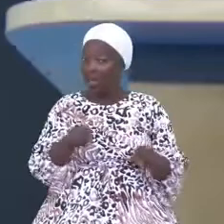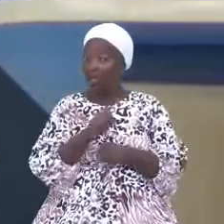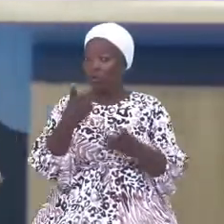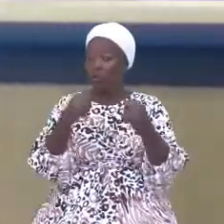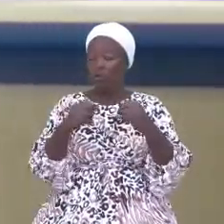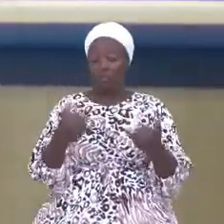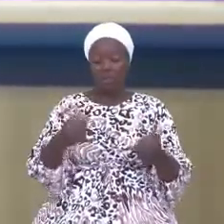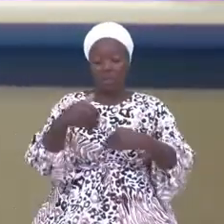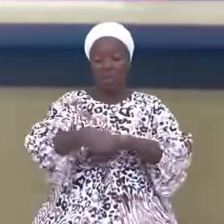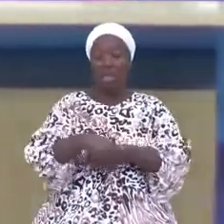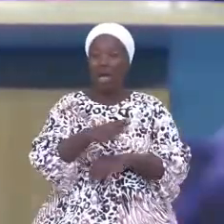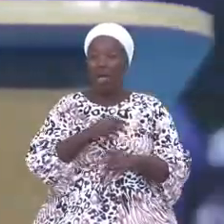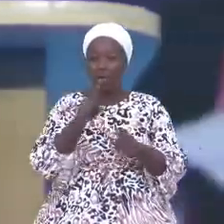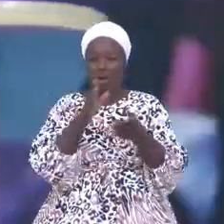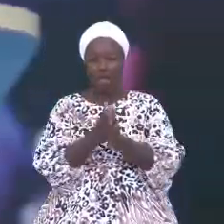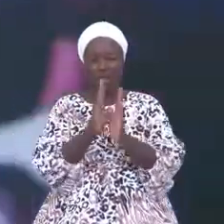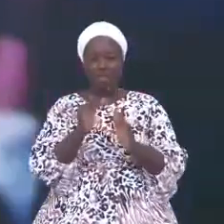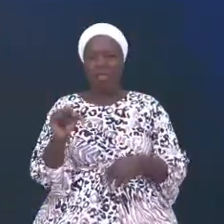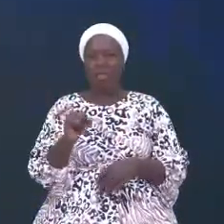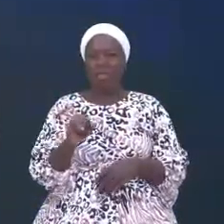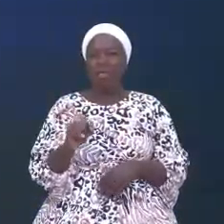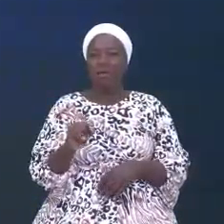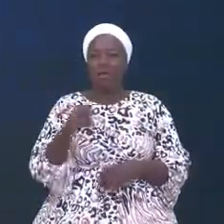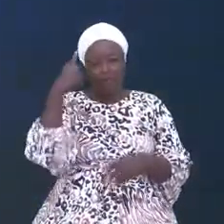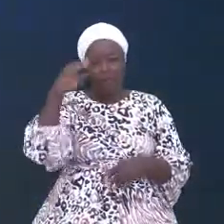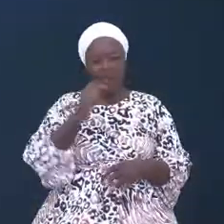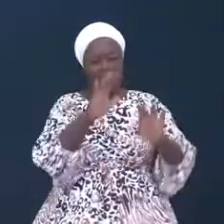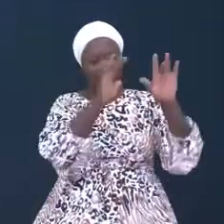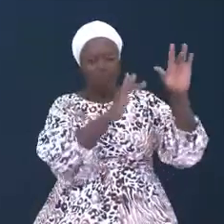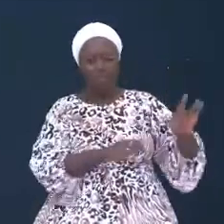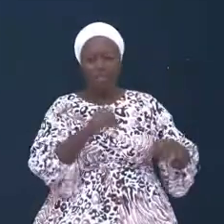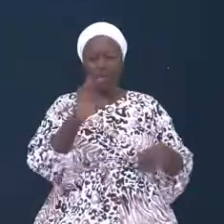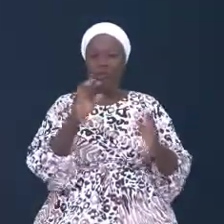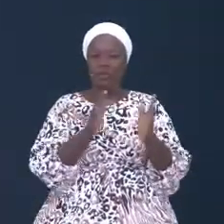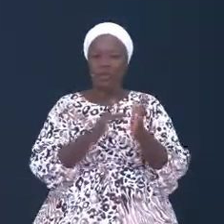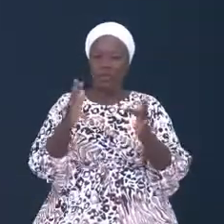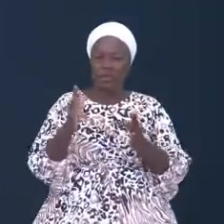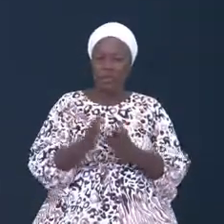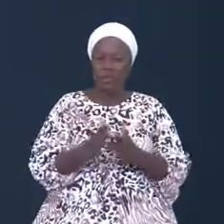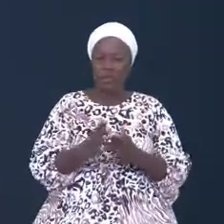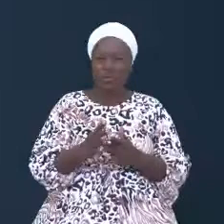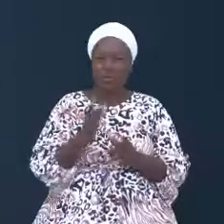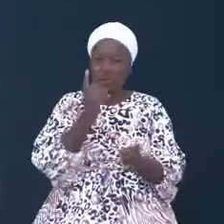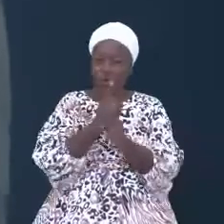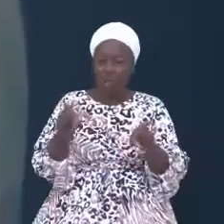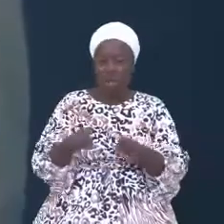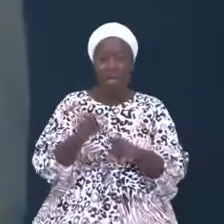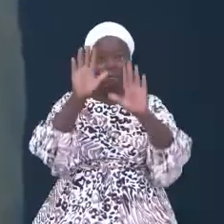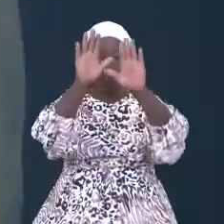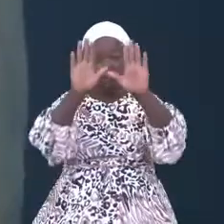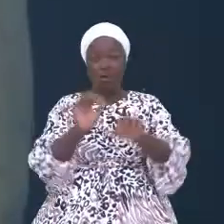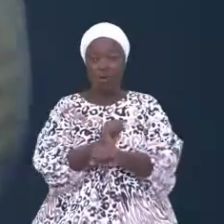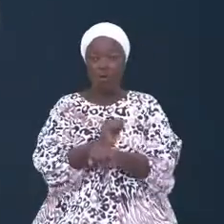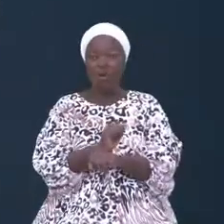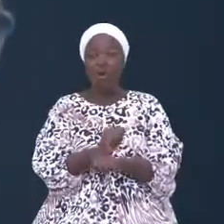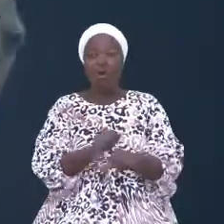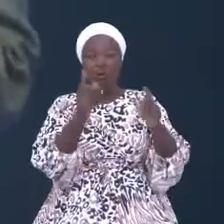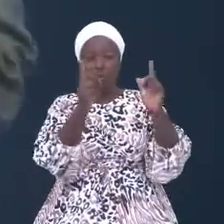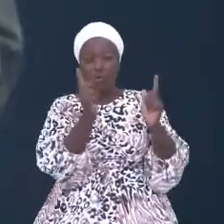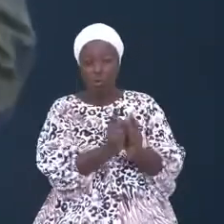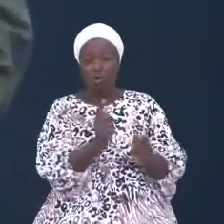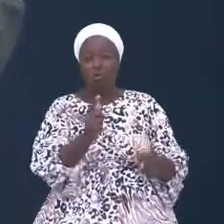tonight and you are asking for the mercy of Jesus, like miracles attended